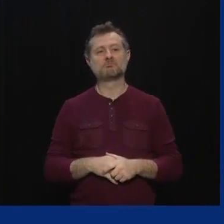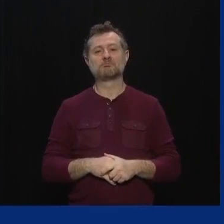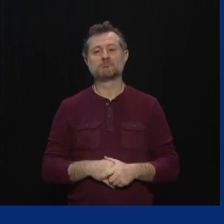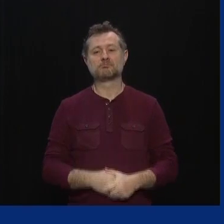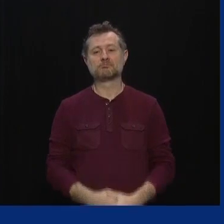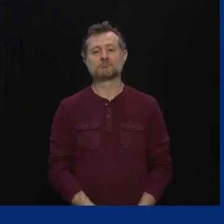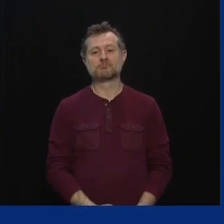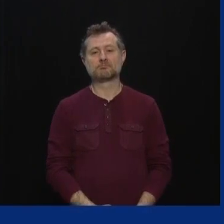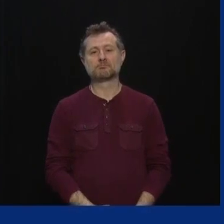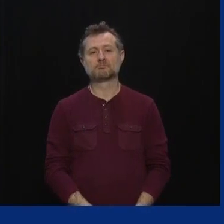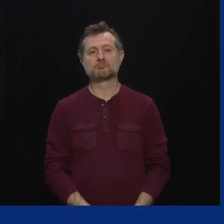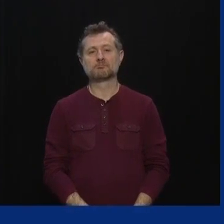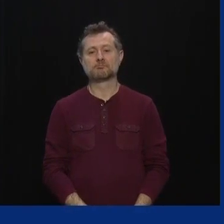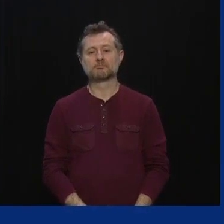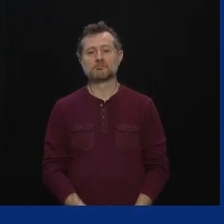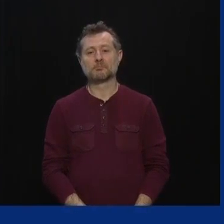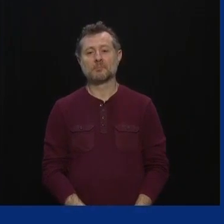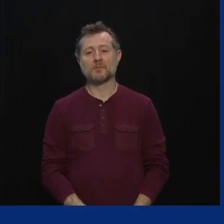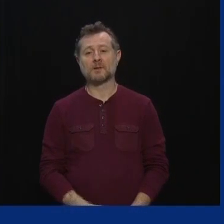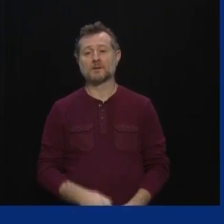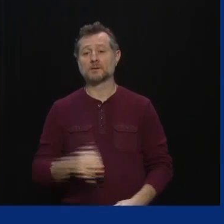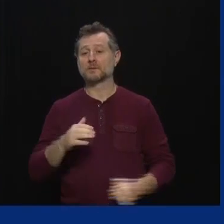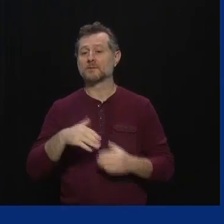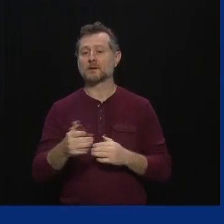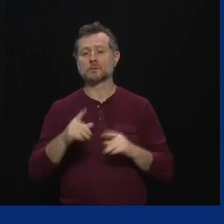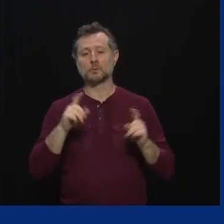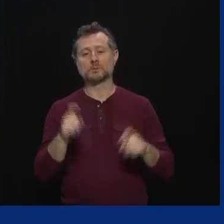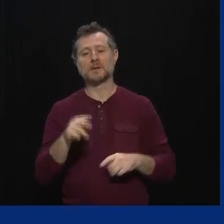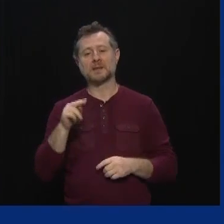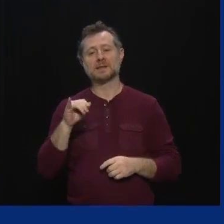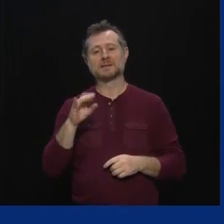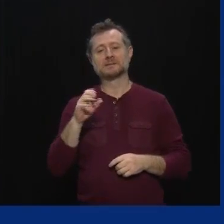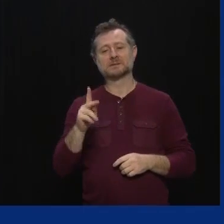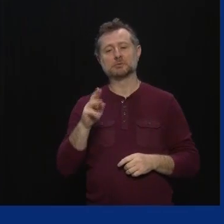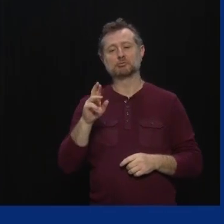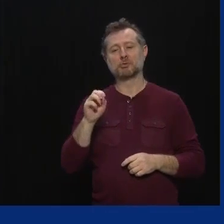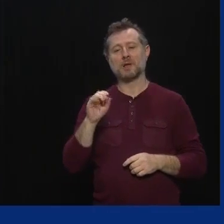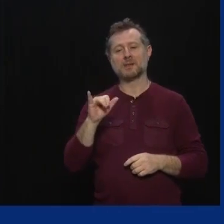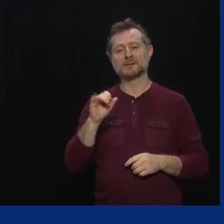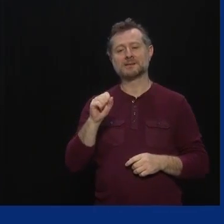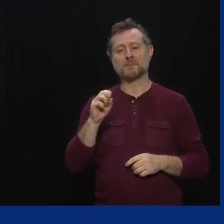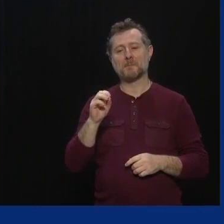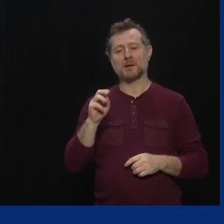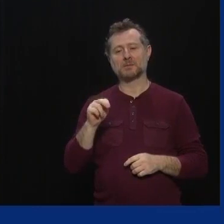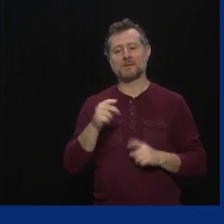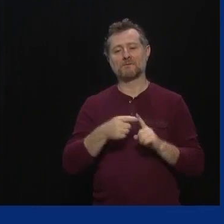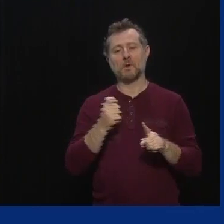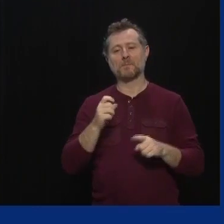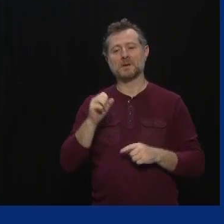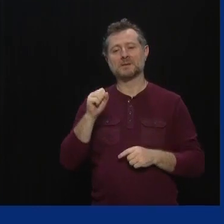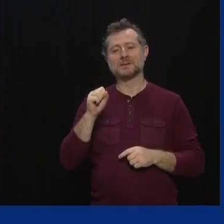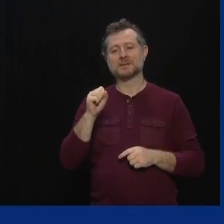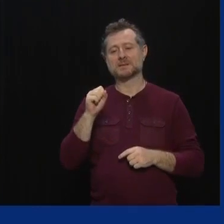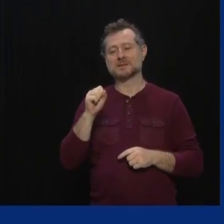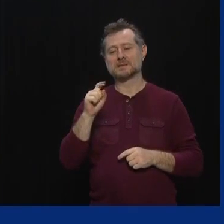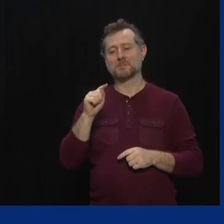Thank you very much, Governor. Your next question comes from Nick Reisman of Spectrum News. This will be our final Zoom question. Nick, your mic is open.